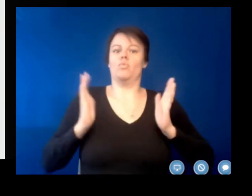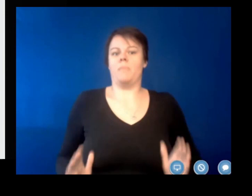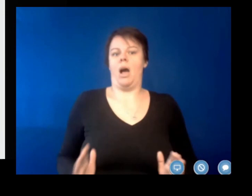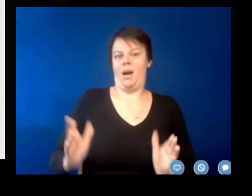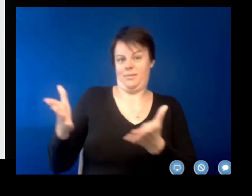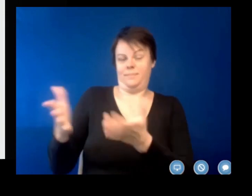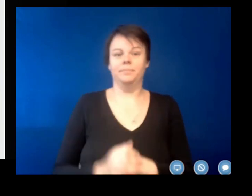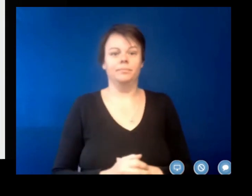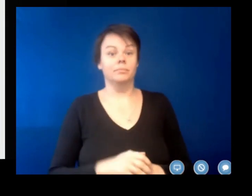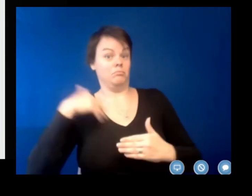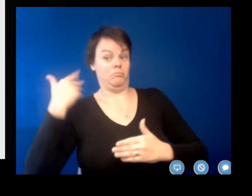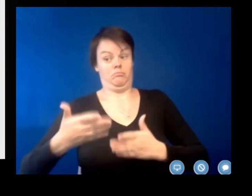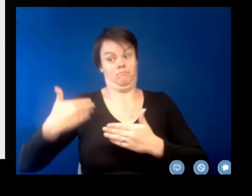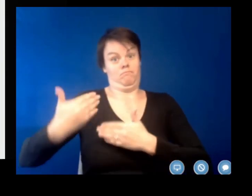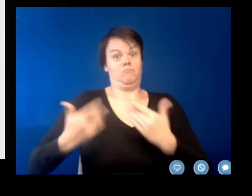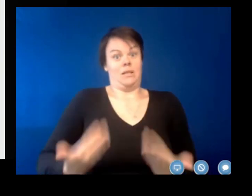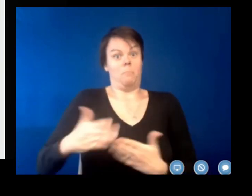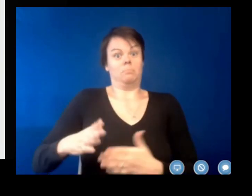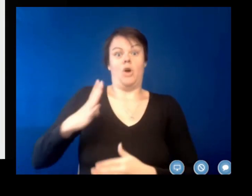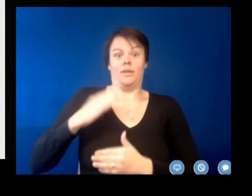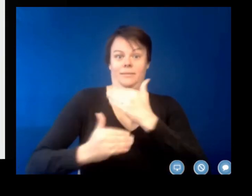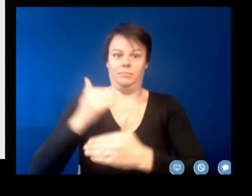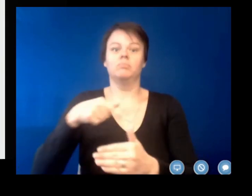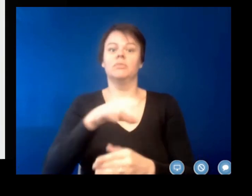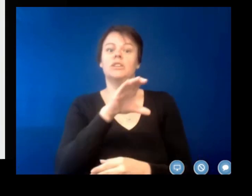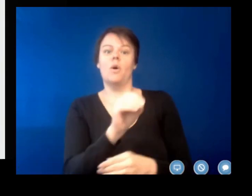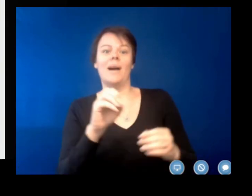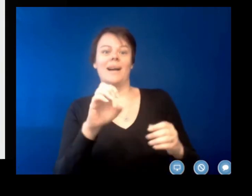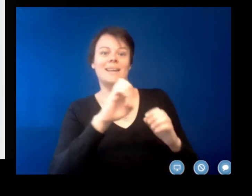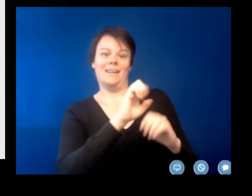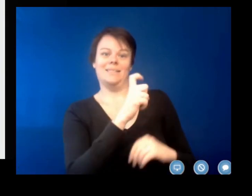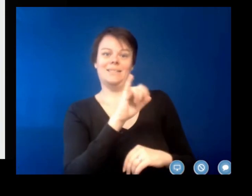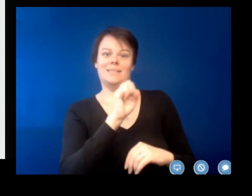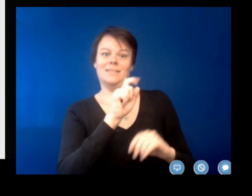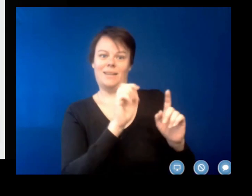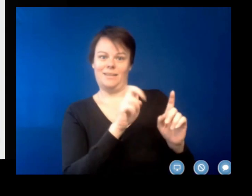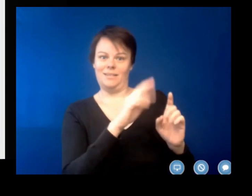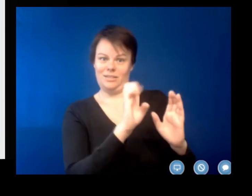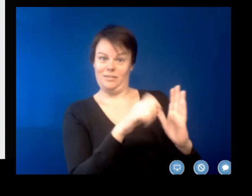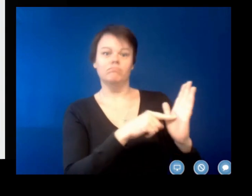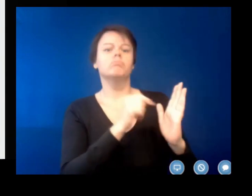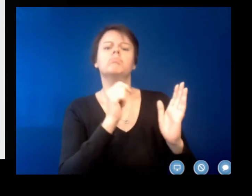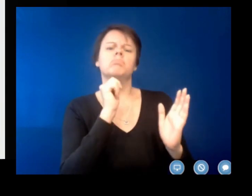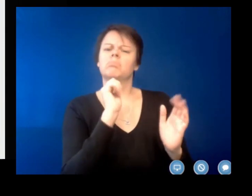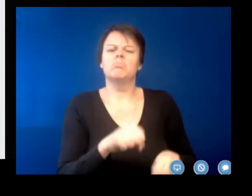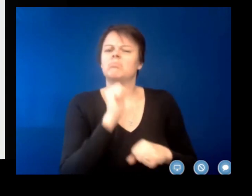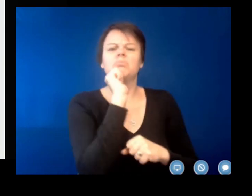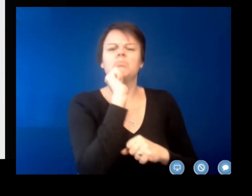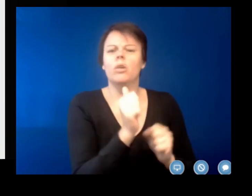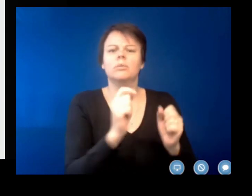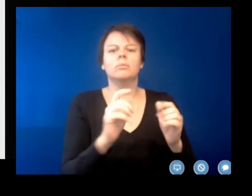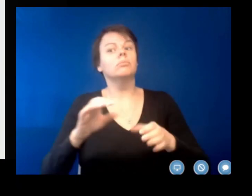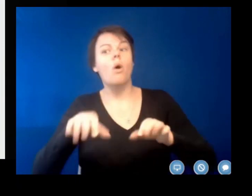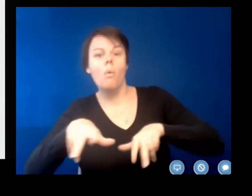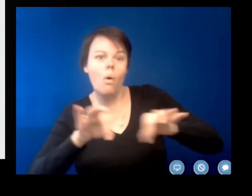coexistence can no longer be organized based on the idea of a small group with emotional closeness or